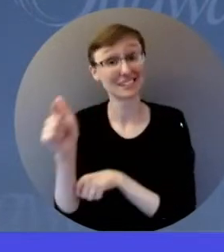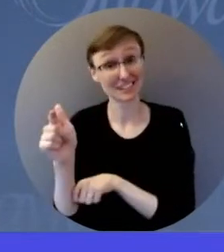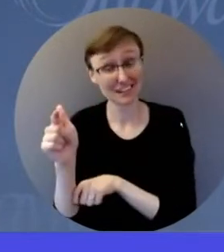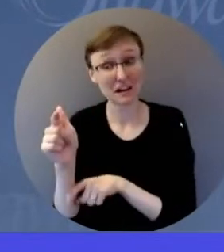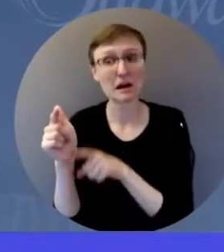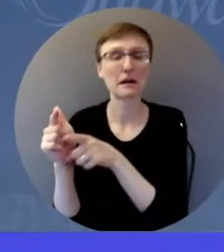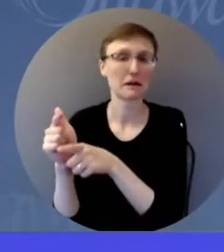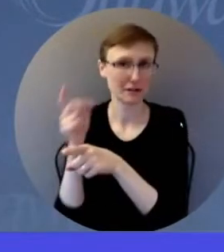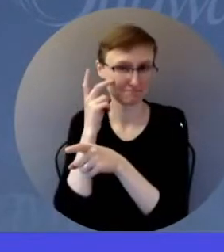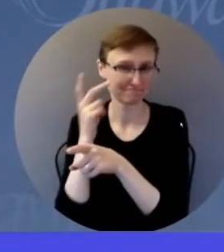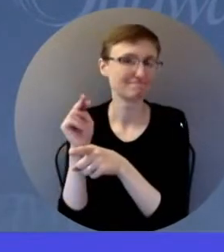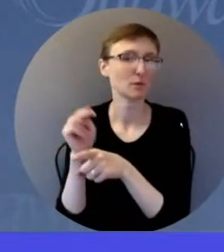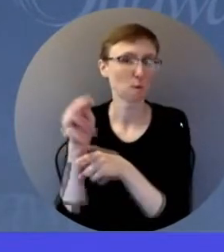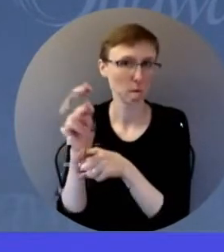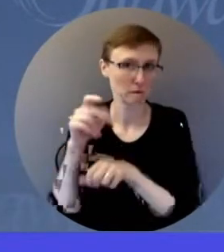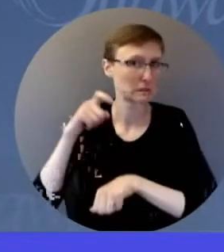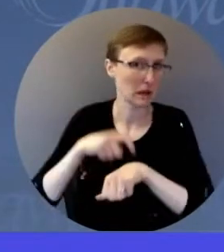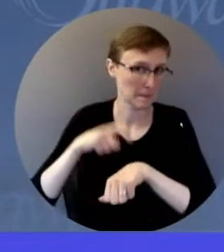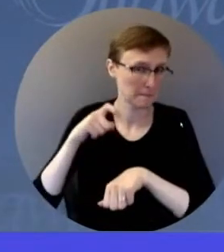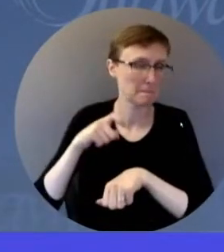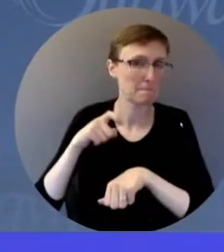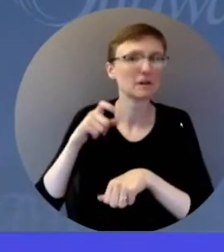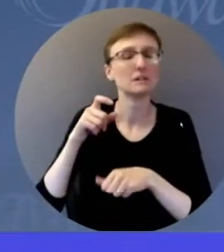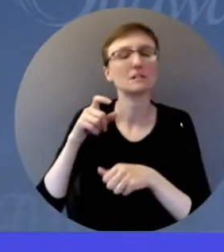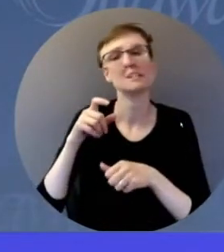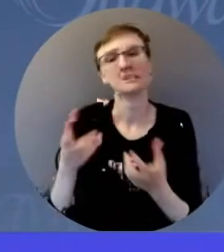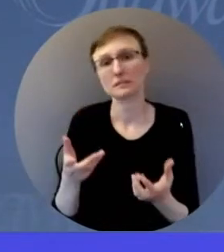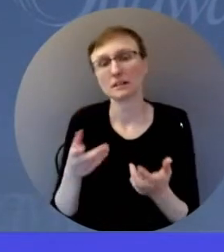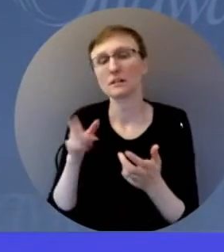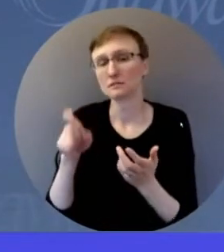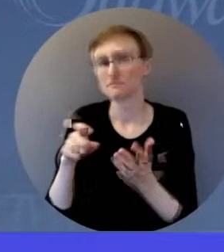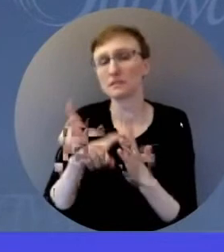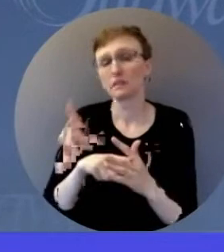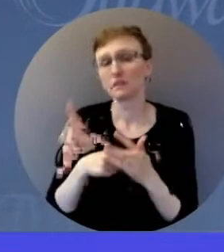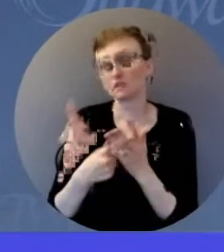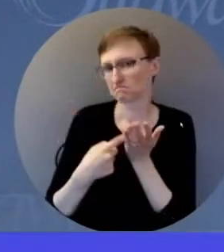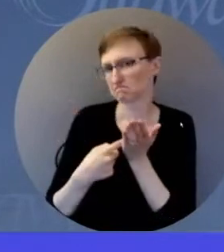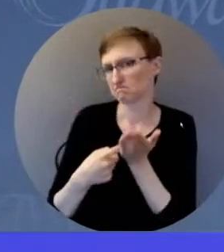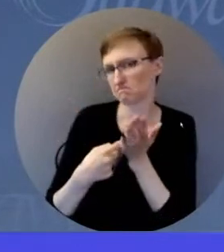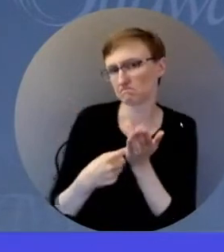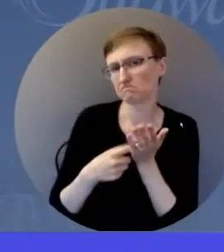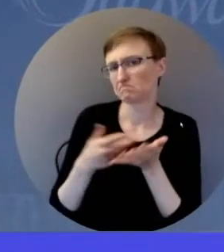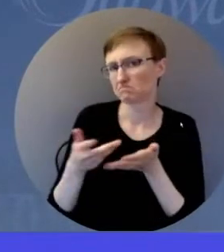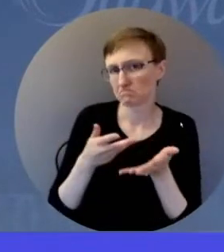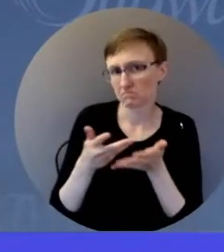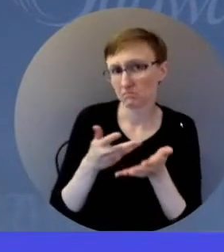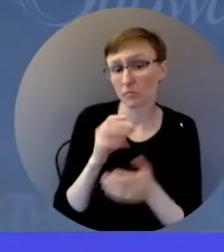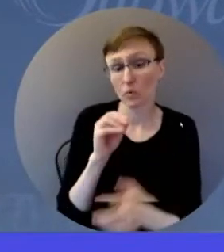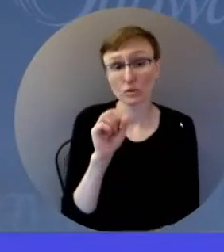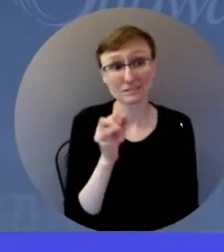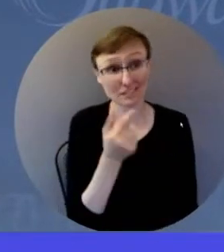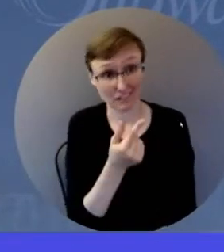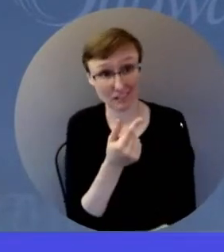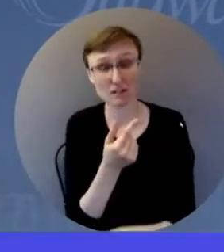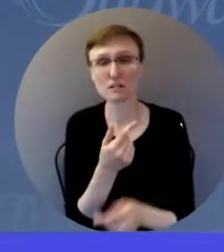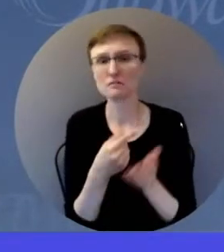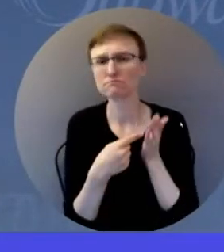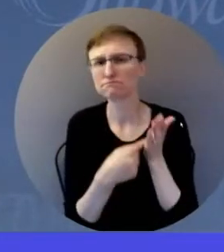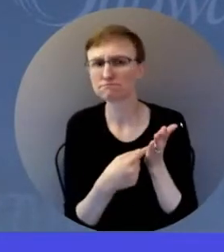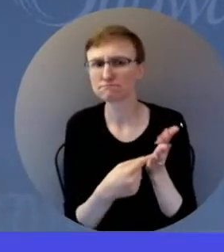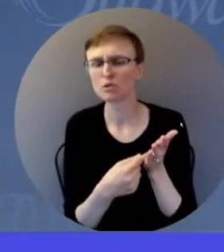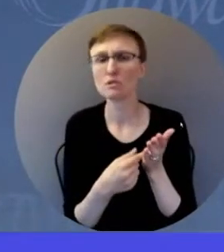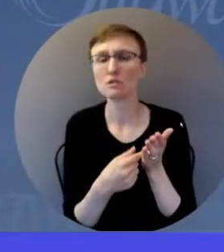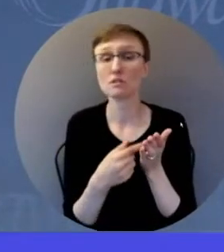it's now time to start the discussions and the negotiations with OSEG to make sure that everything